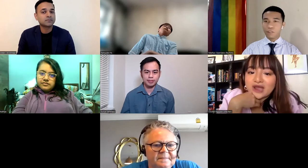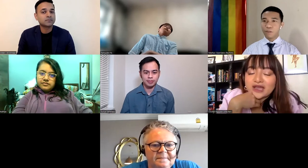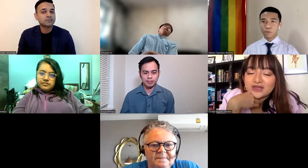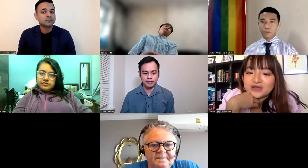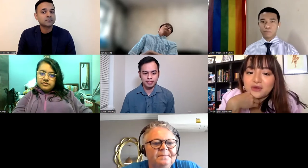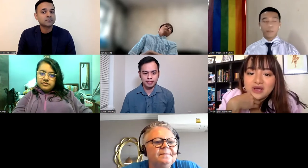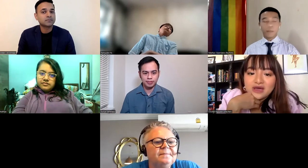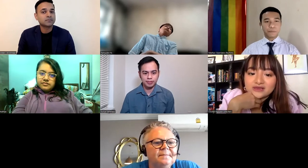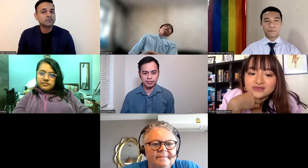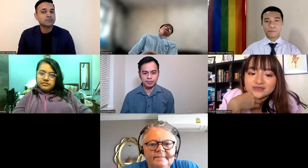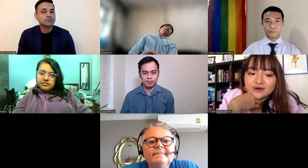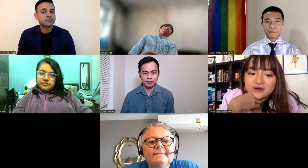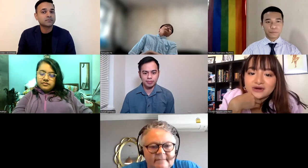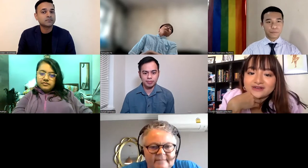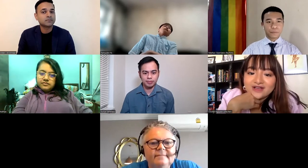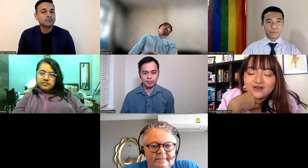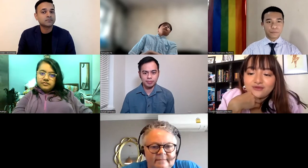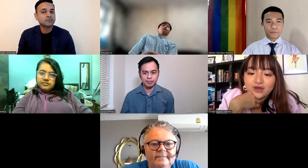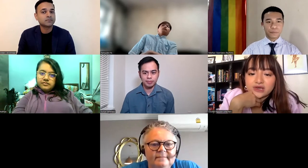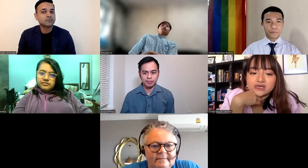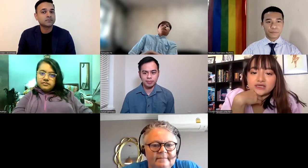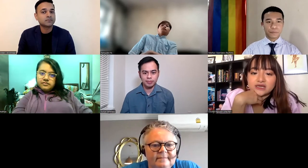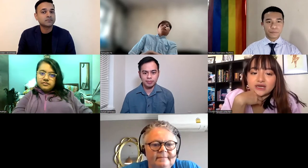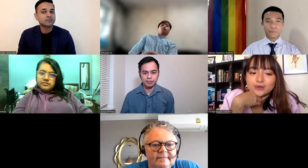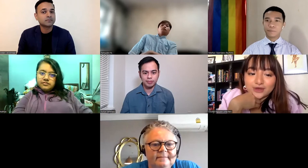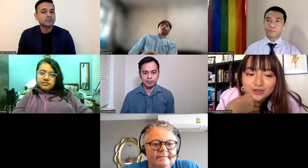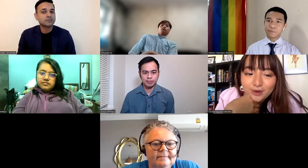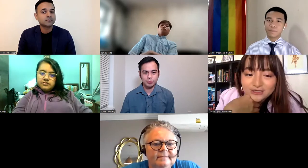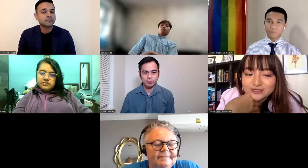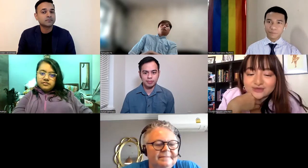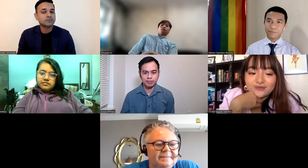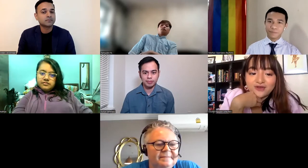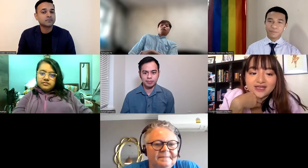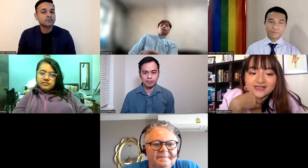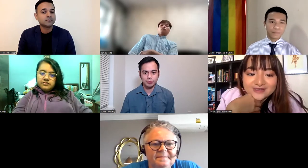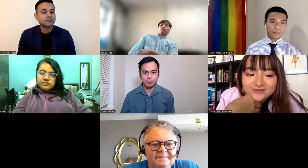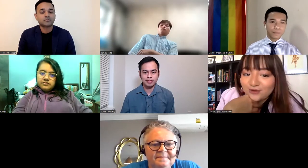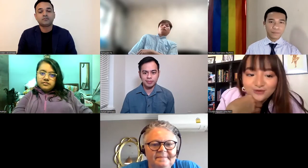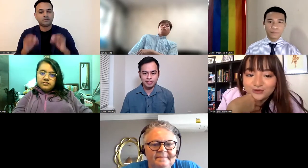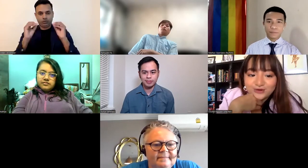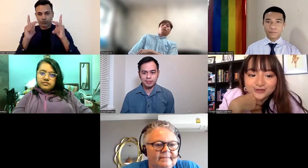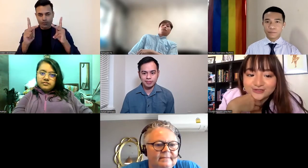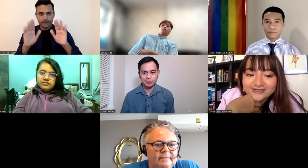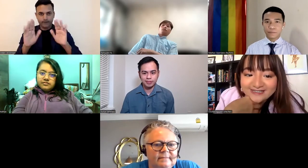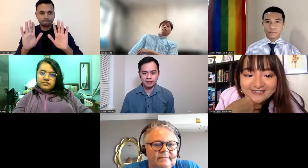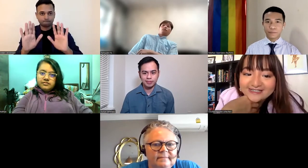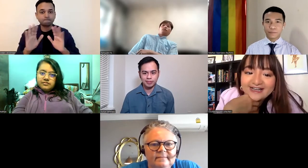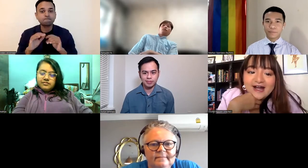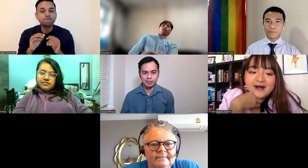That's okay. I think our panelists are very inundated with questions from fans all over the world.